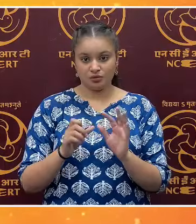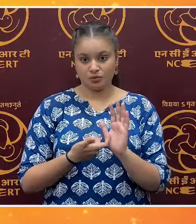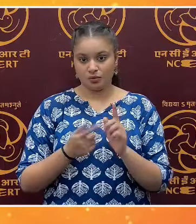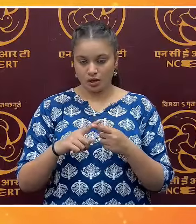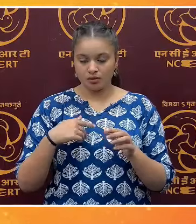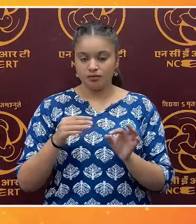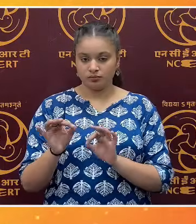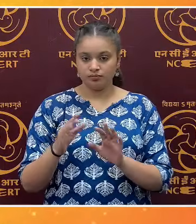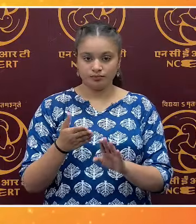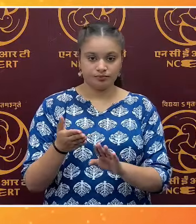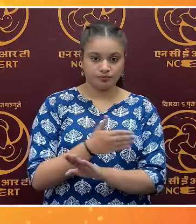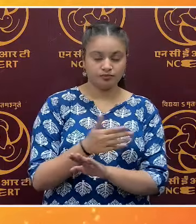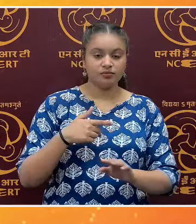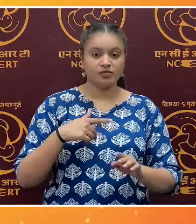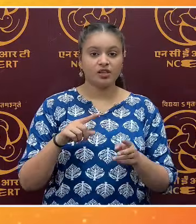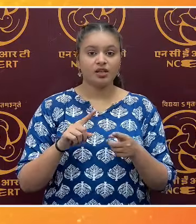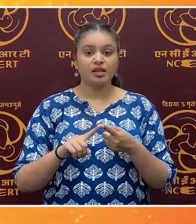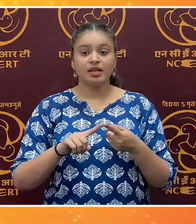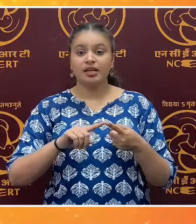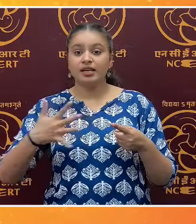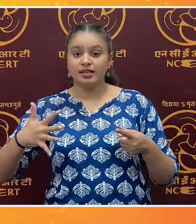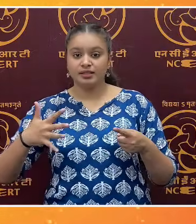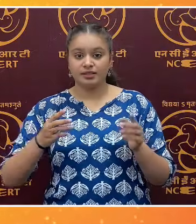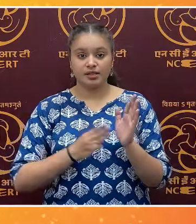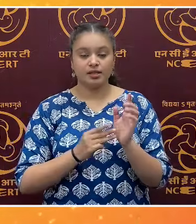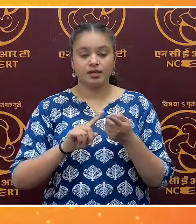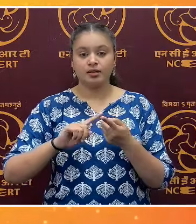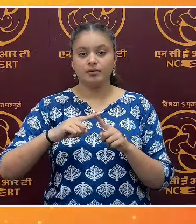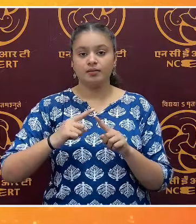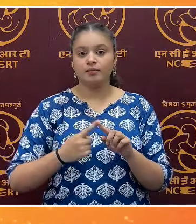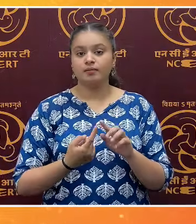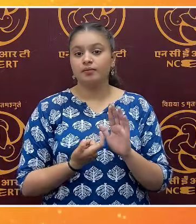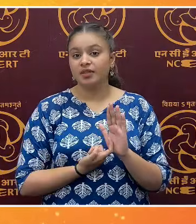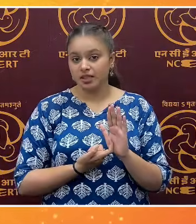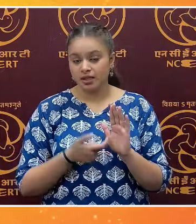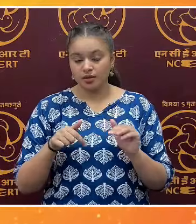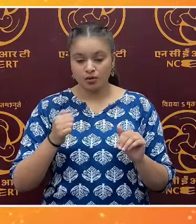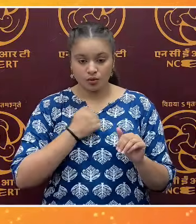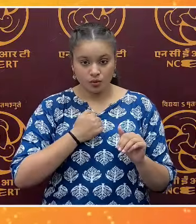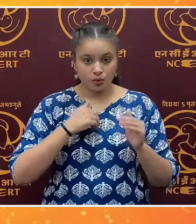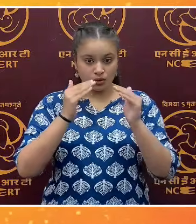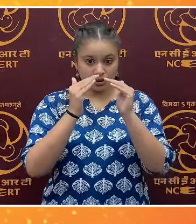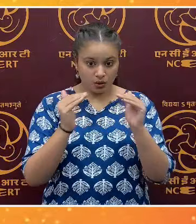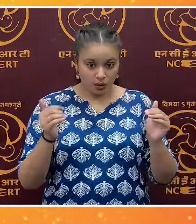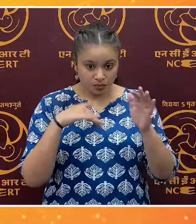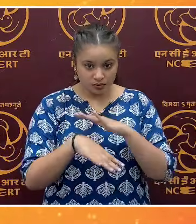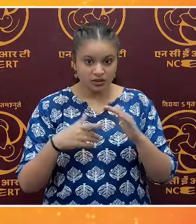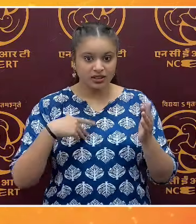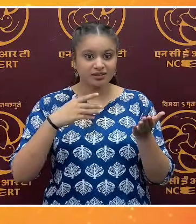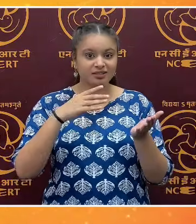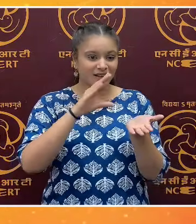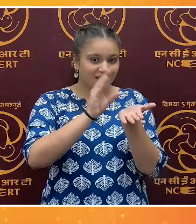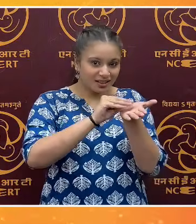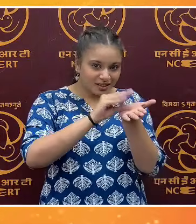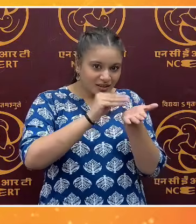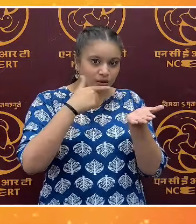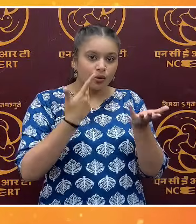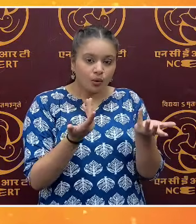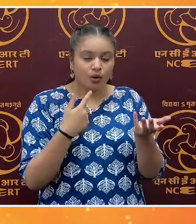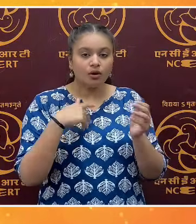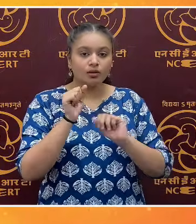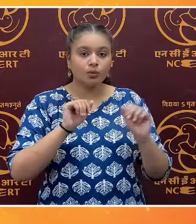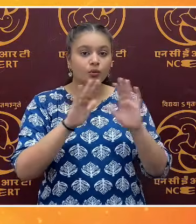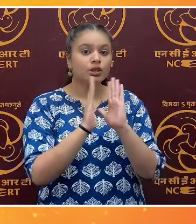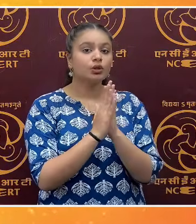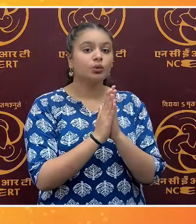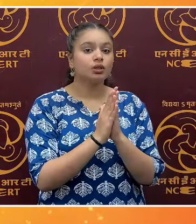is electricity meter. This from where our how much electricity how the units we have taken, and